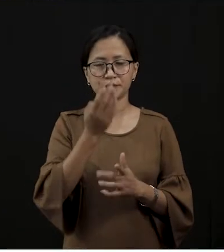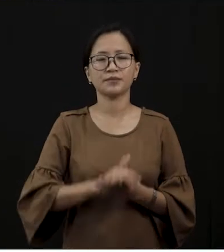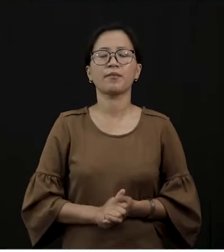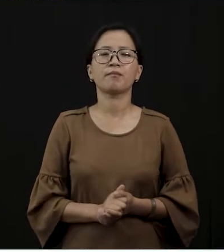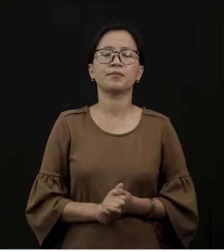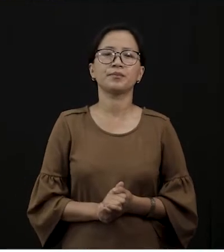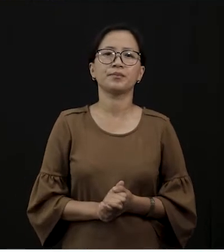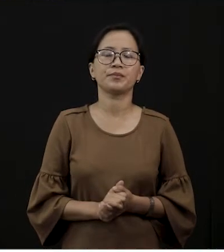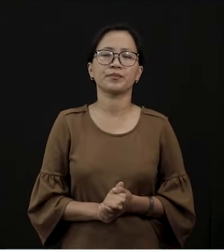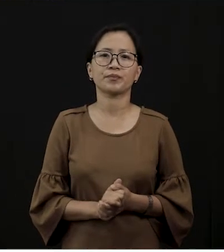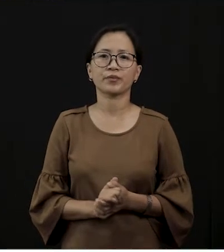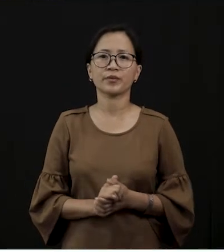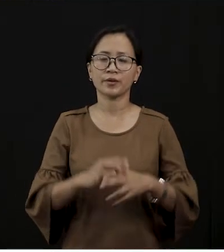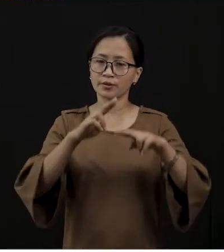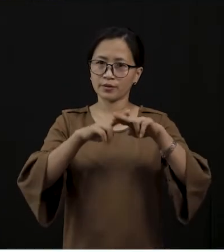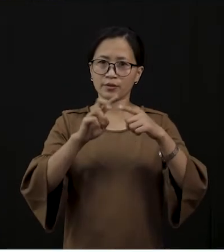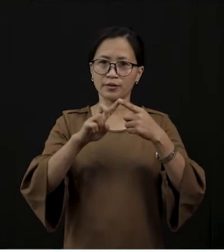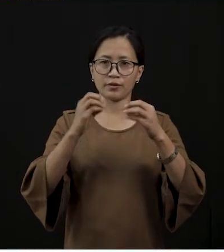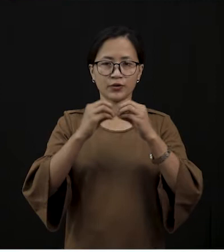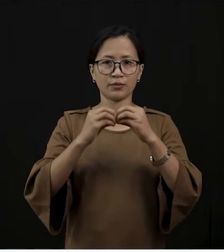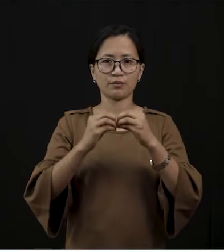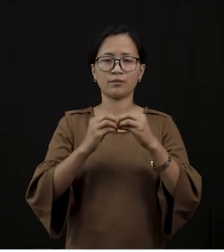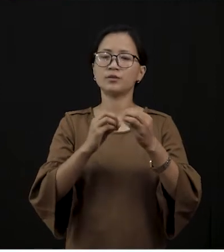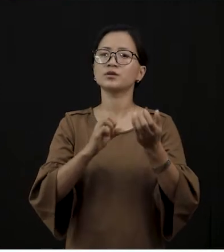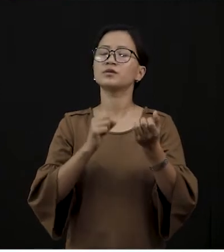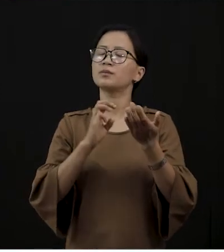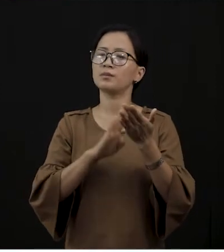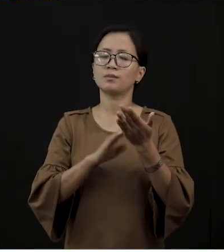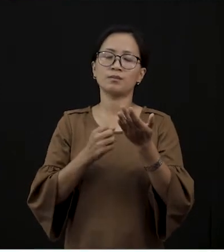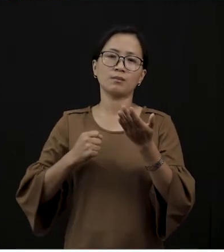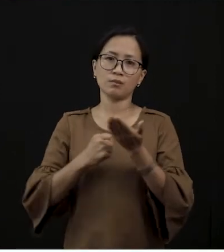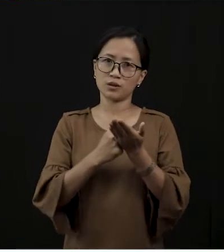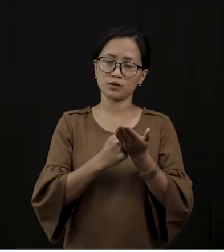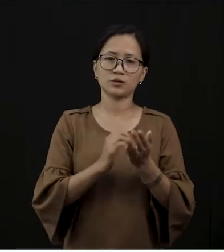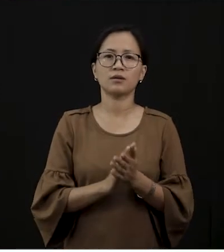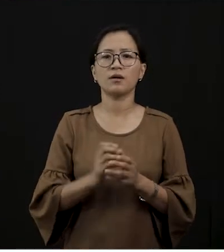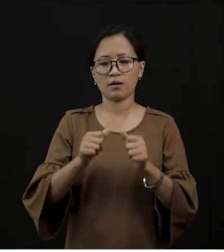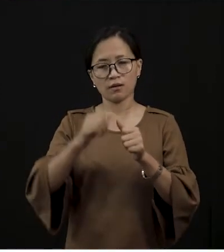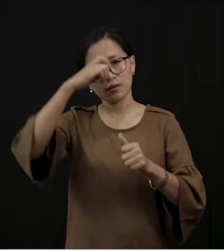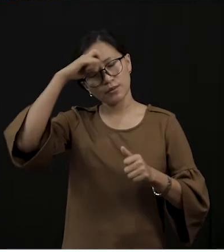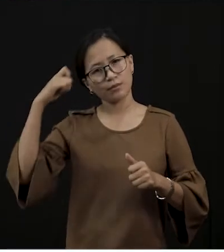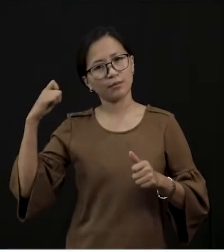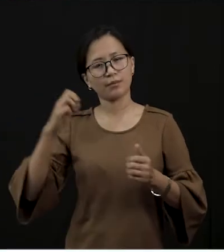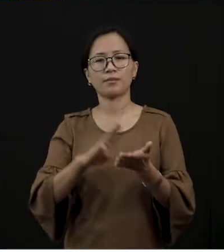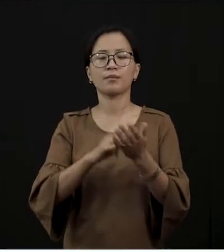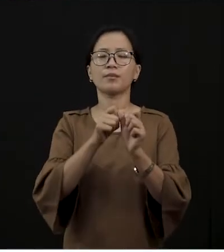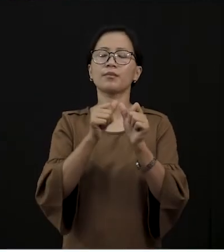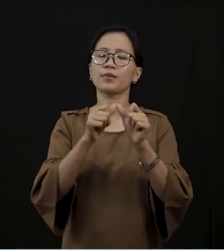Right? January, February, March, April,